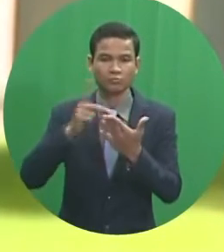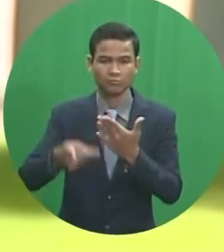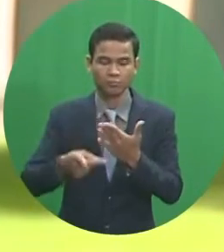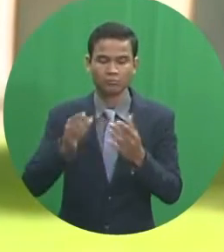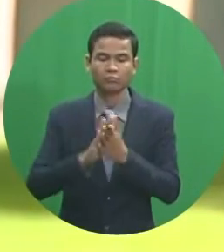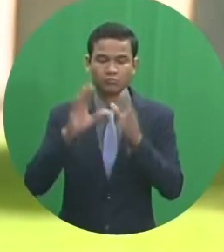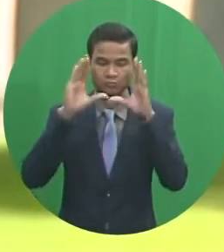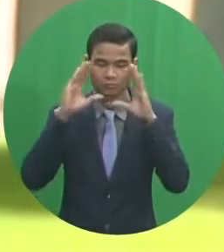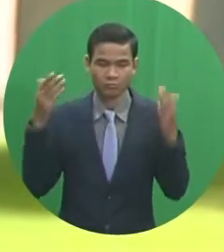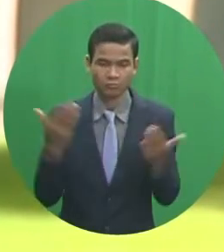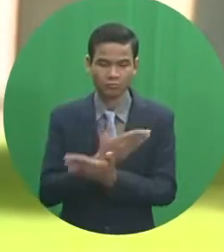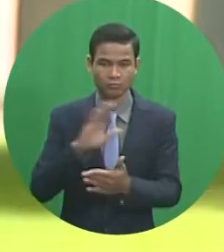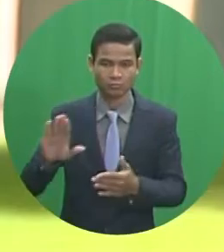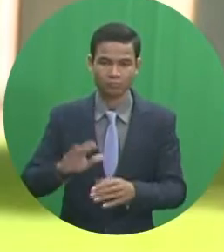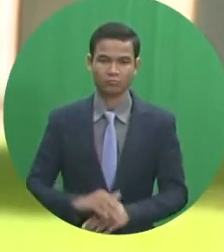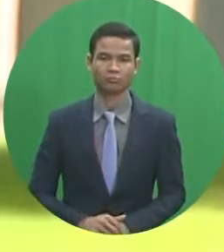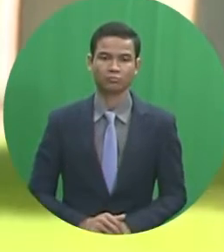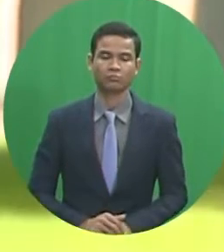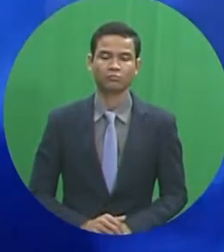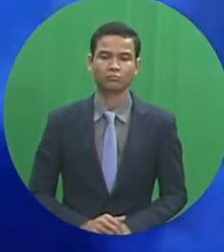Facebook News